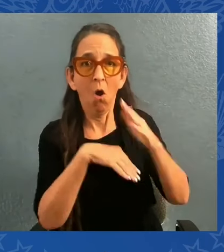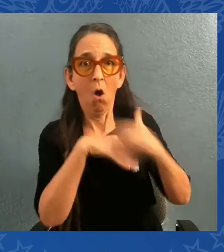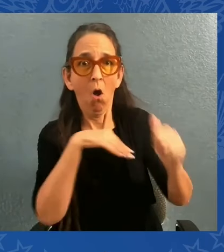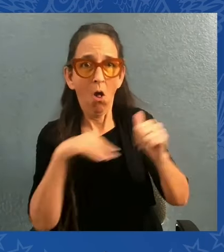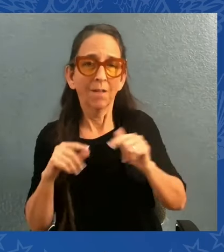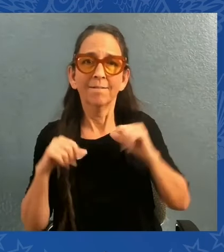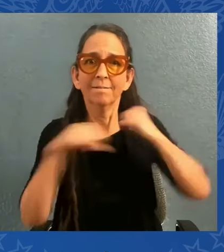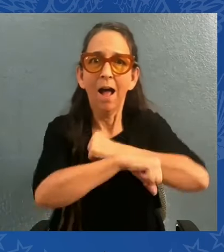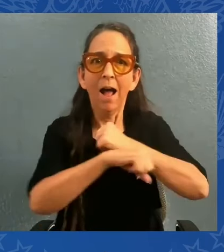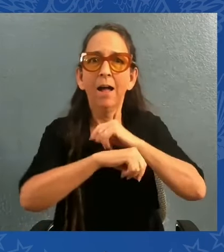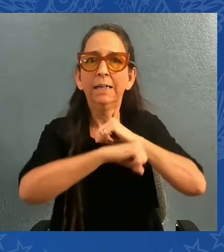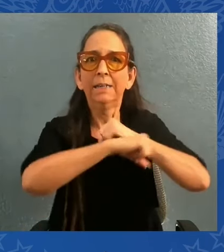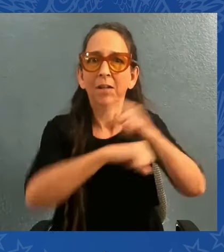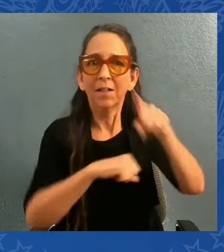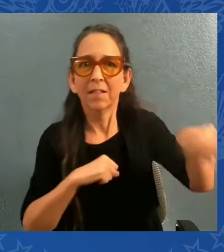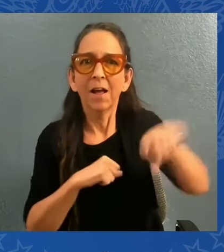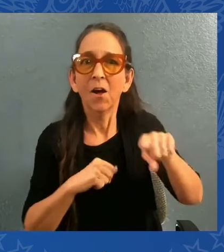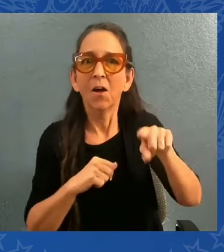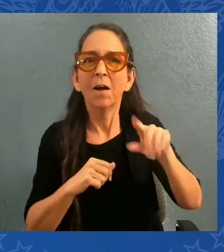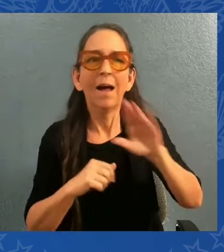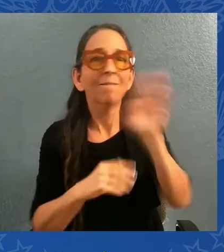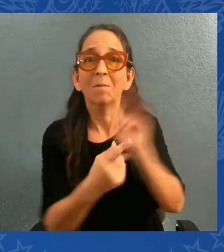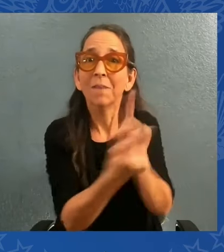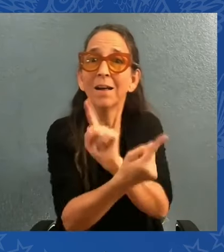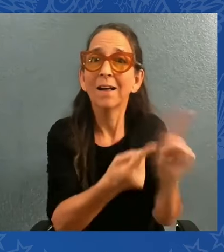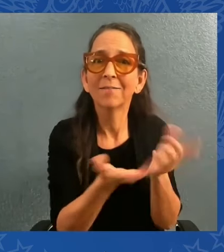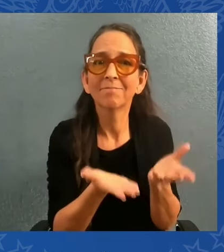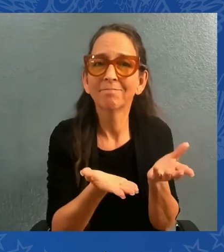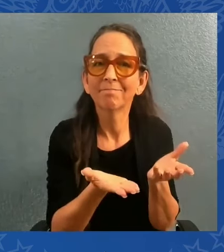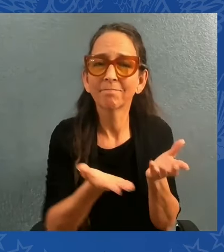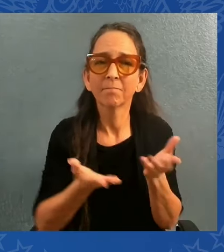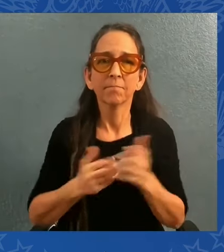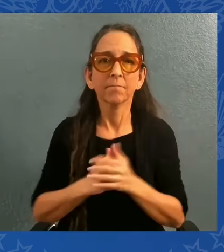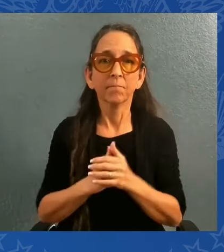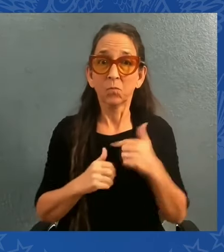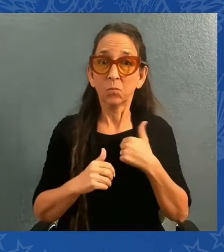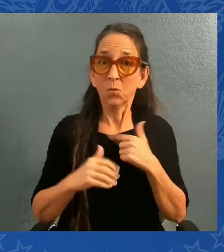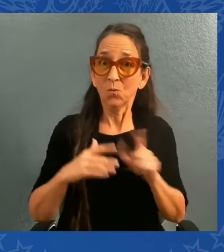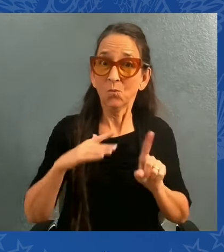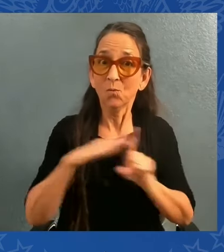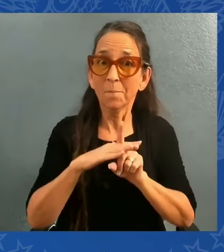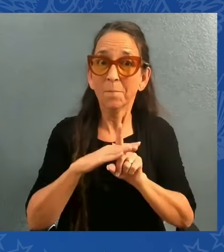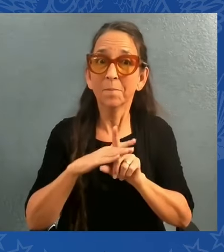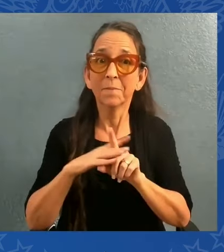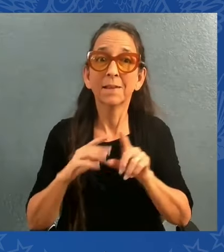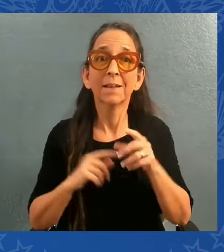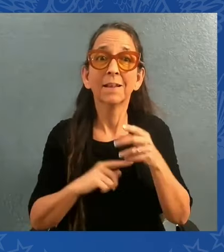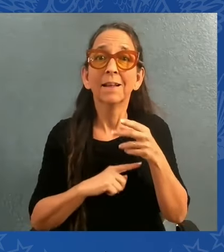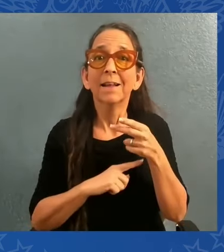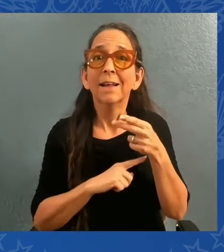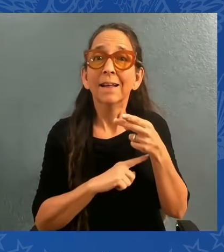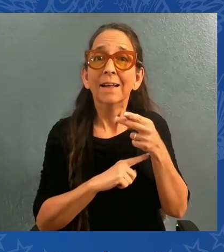For paying my respects in Hanoi, where so many of our troops defended democracy, including